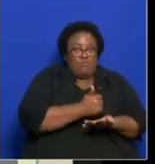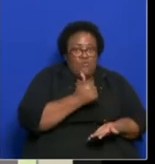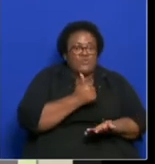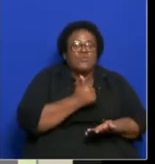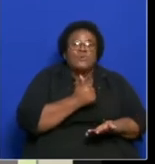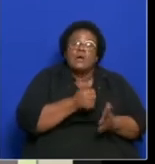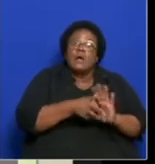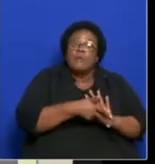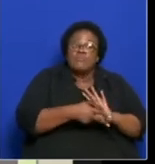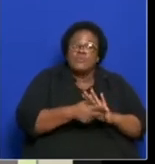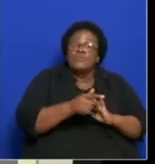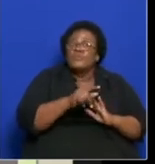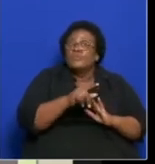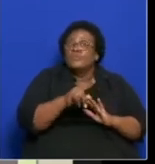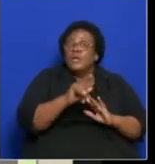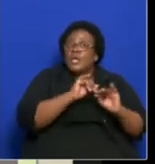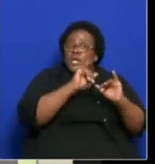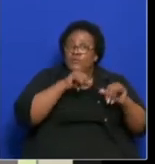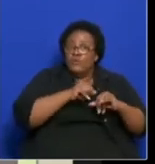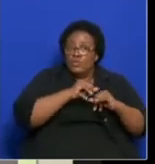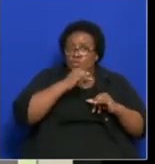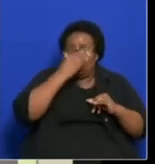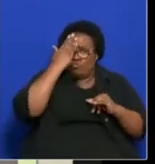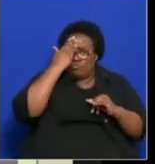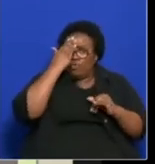rendered those services?